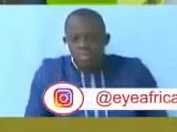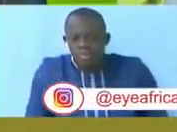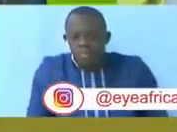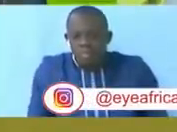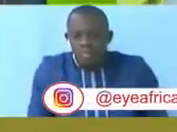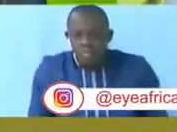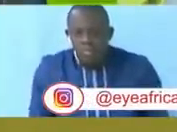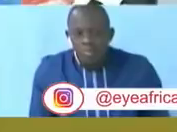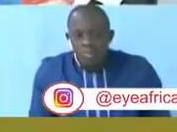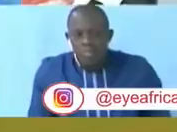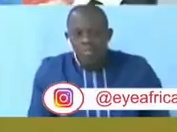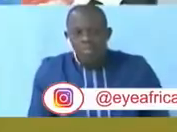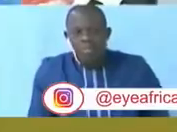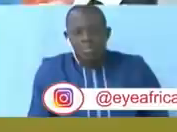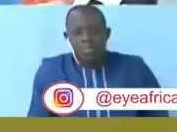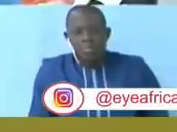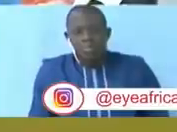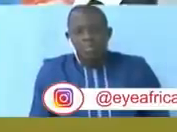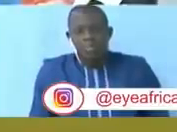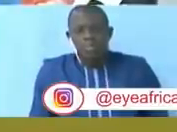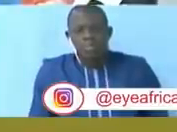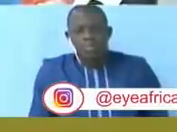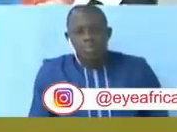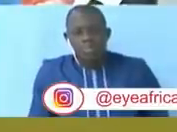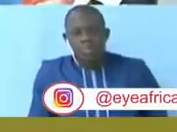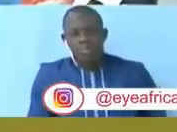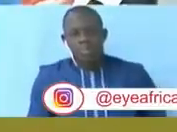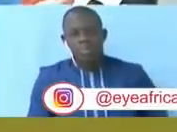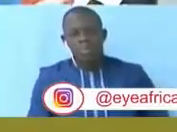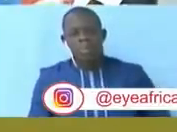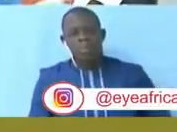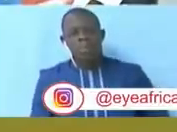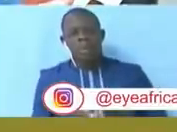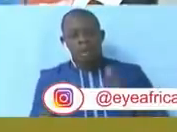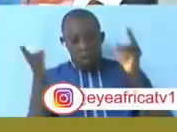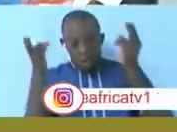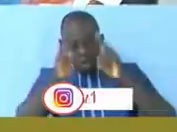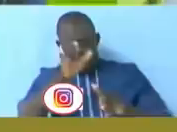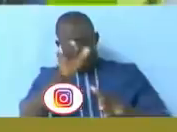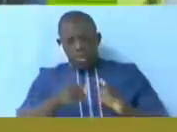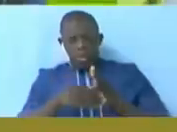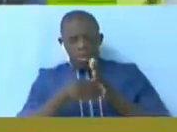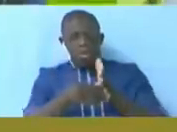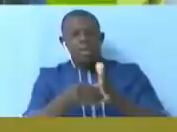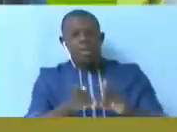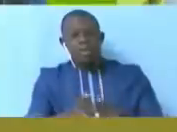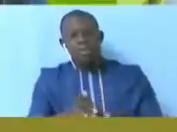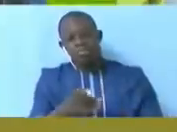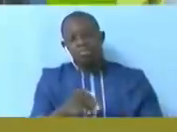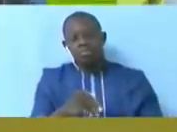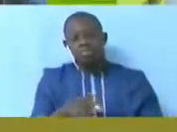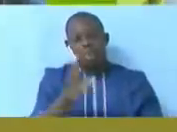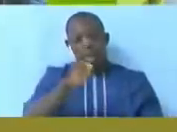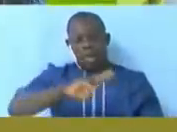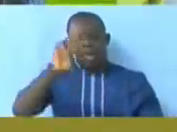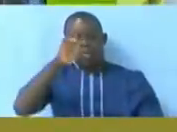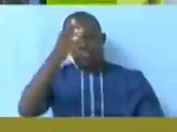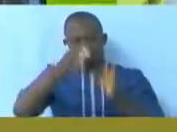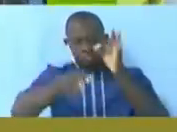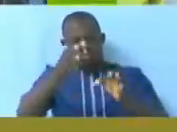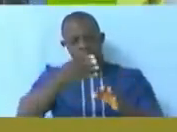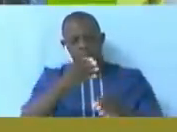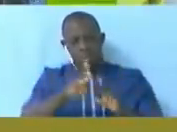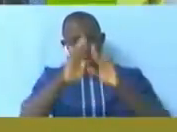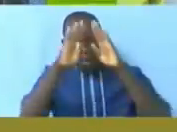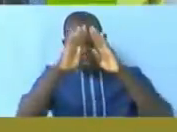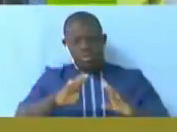What was his first name, Magistrate? He's now a judge of the High Court. So he looked through